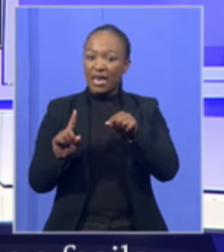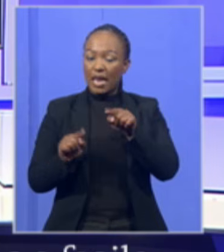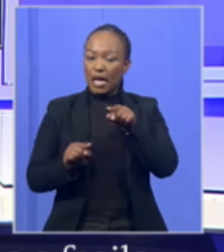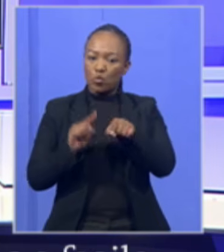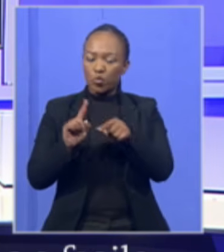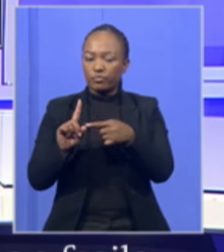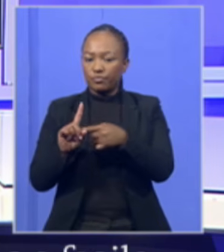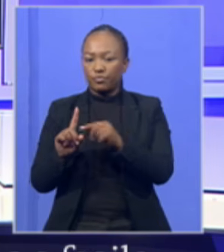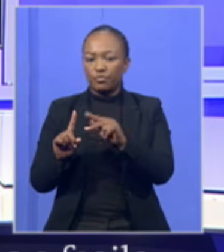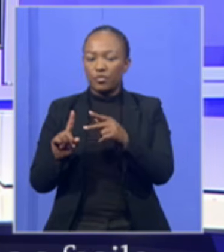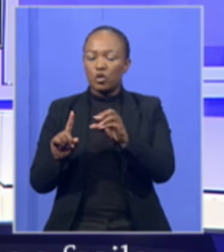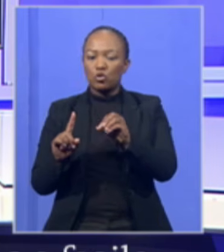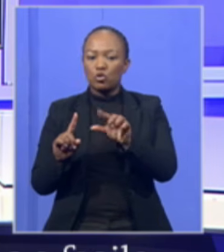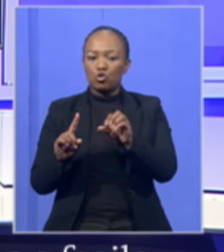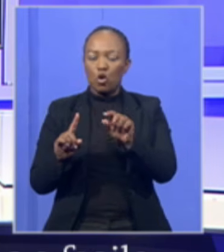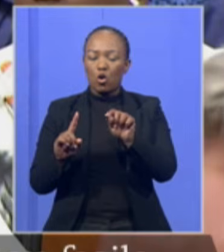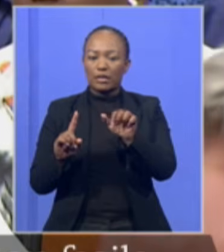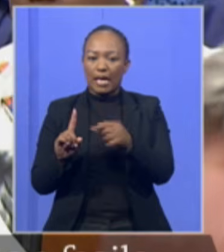Tšholota.